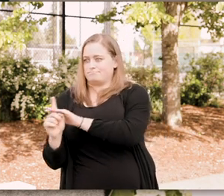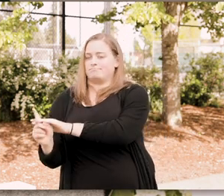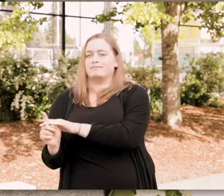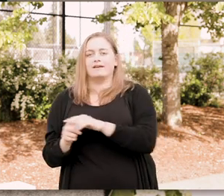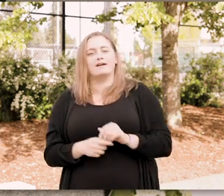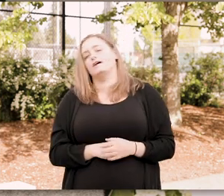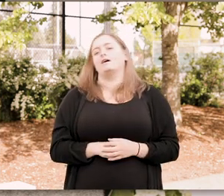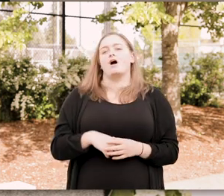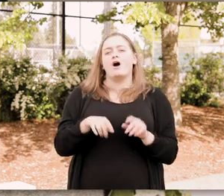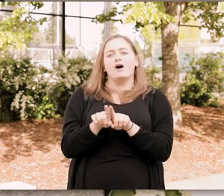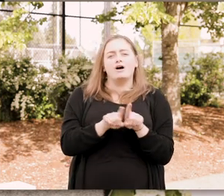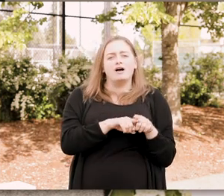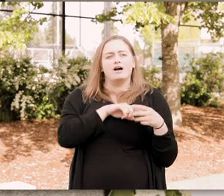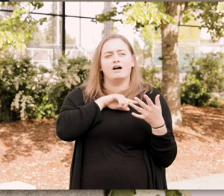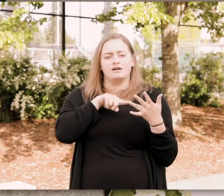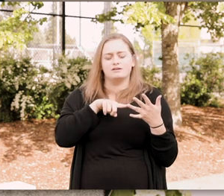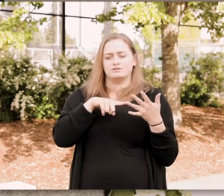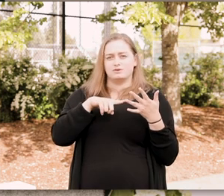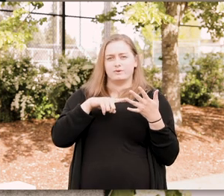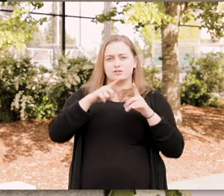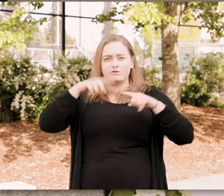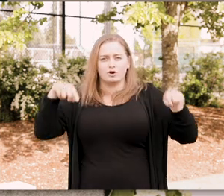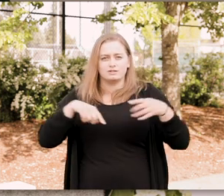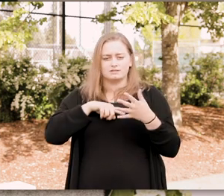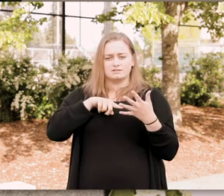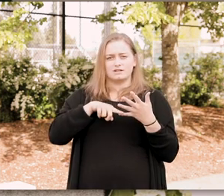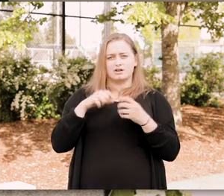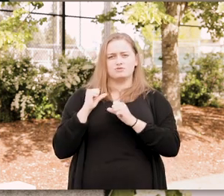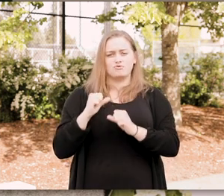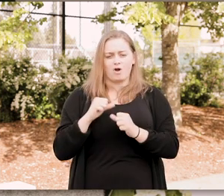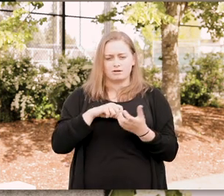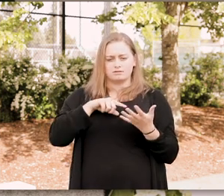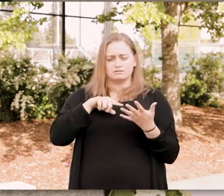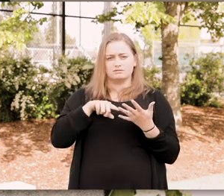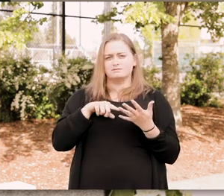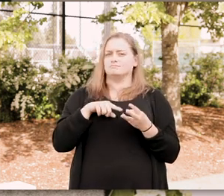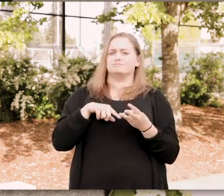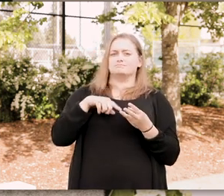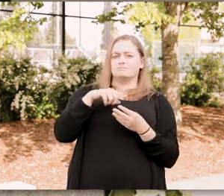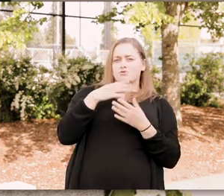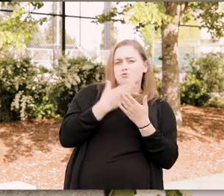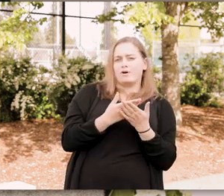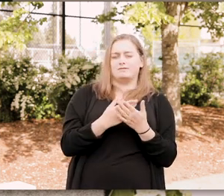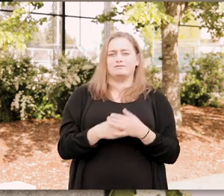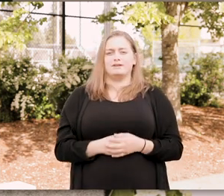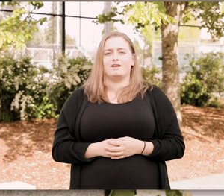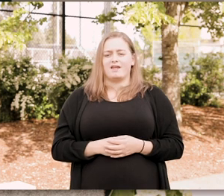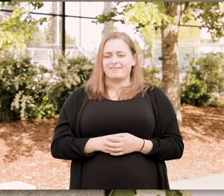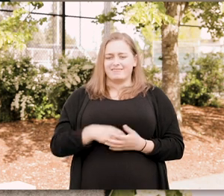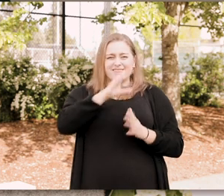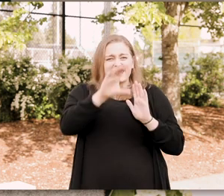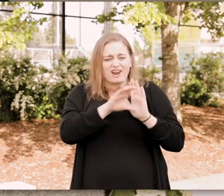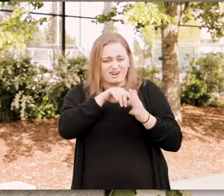good-natured, diverse, resilient, and strong. And those characteristics are not determined by the last 3 months of